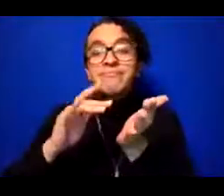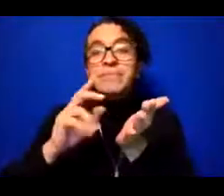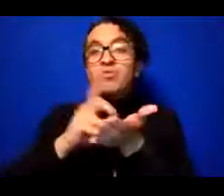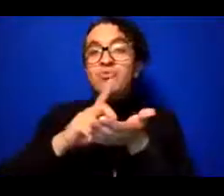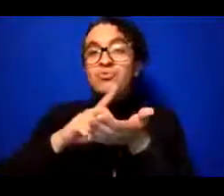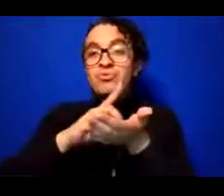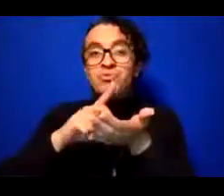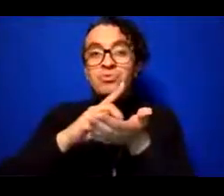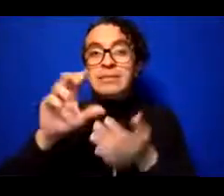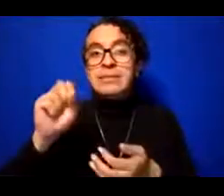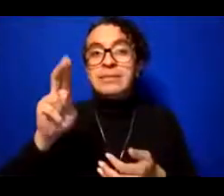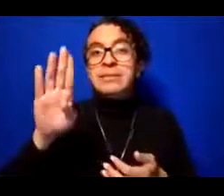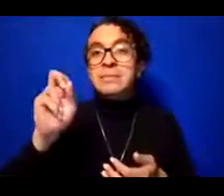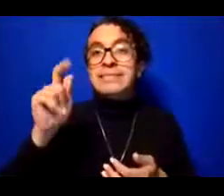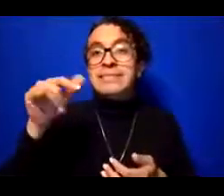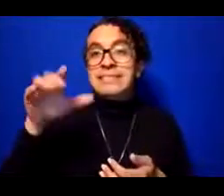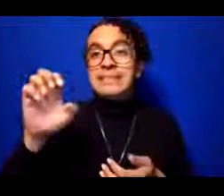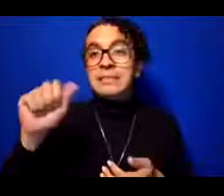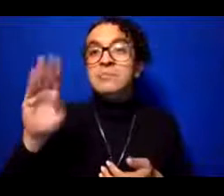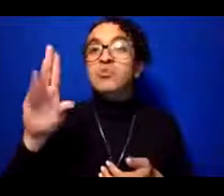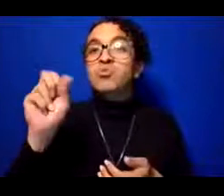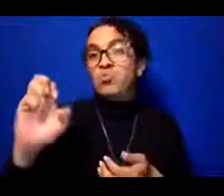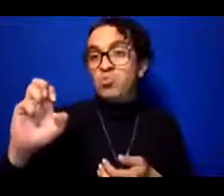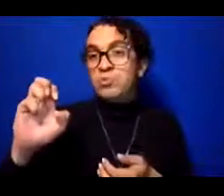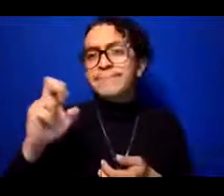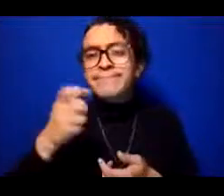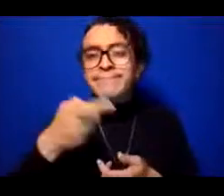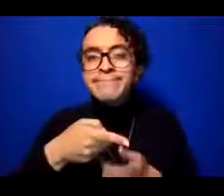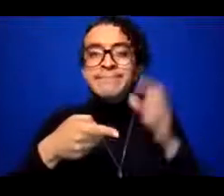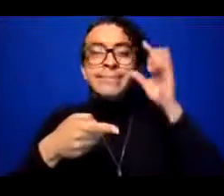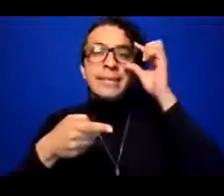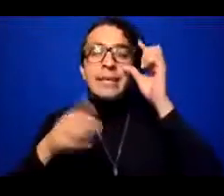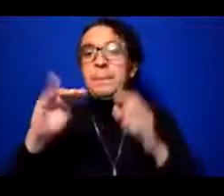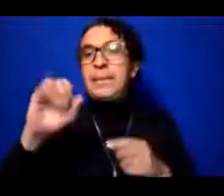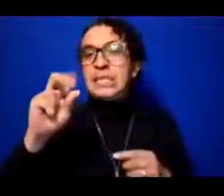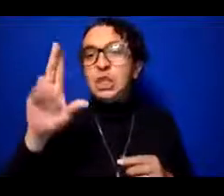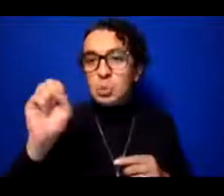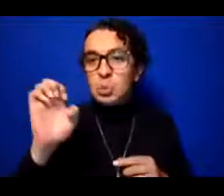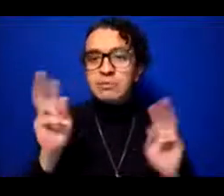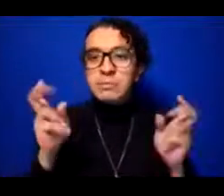just going to jump in and talk about not all these in detail, but a few that I think are particularly important.